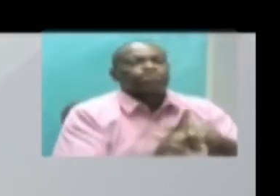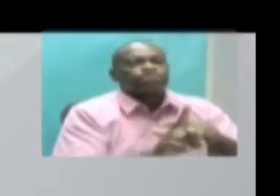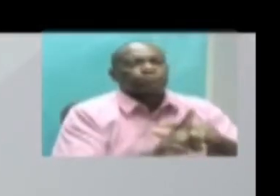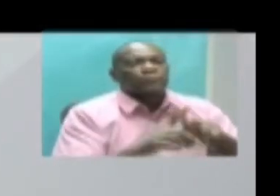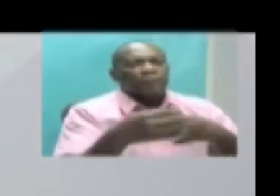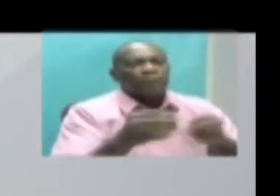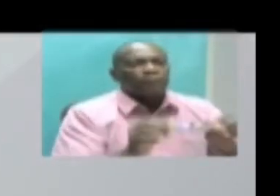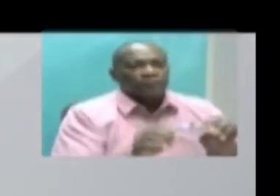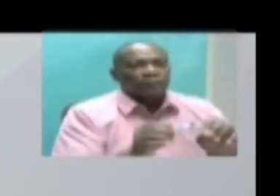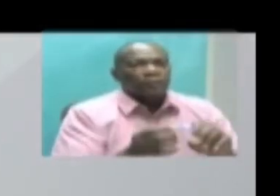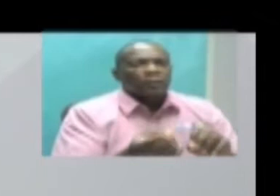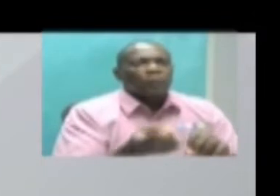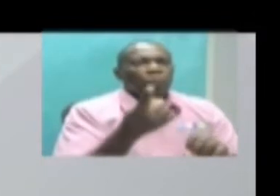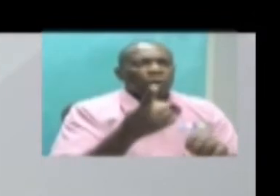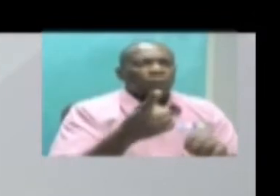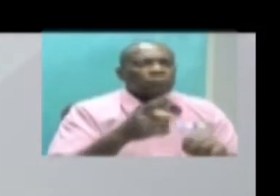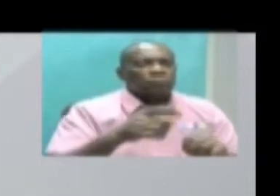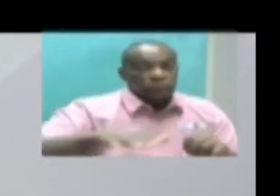child sending,